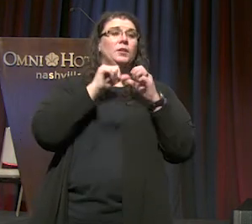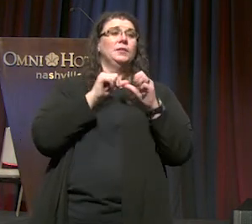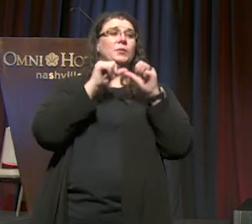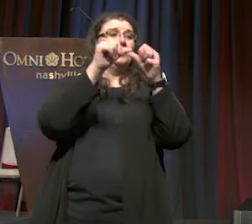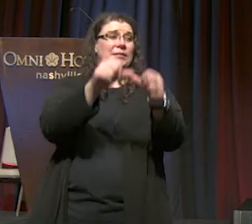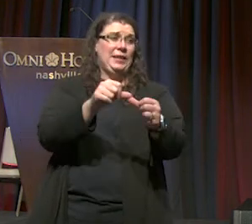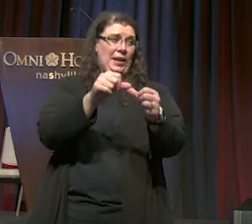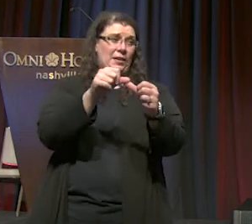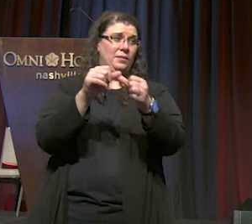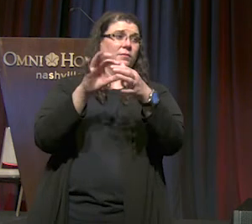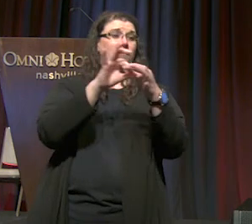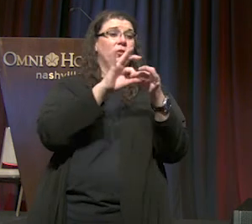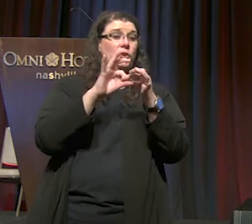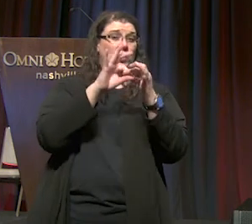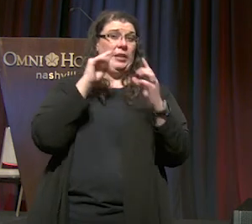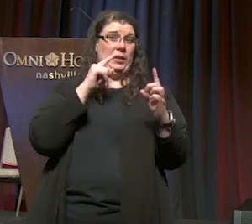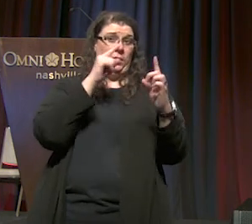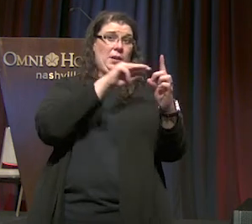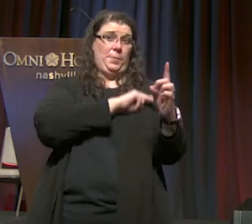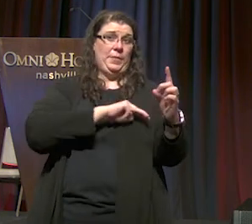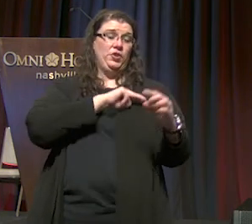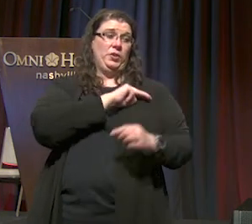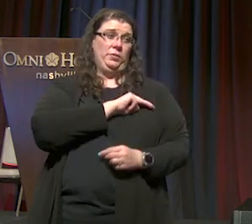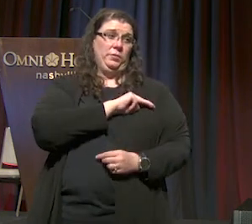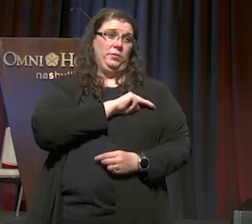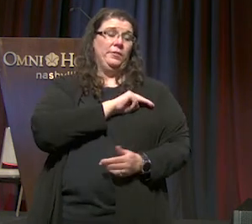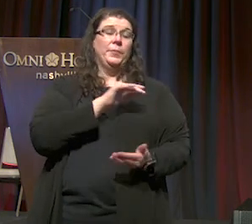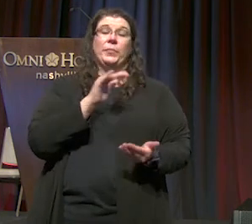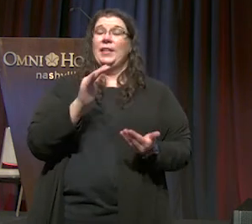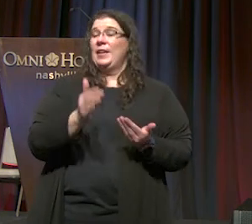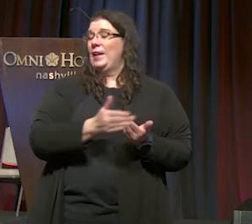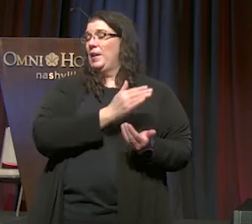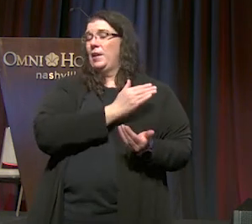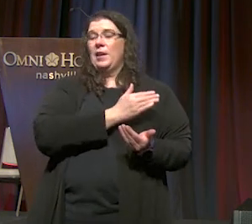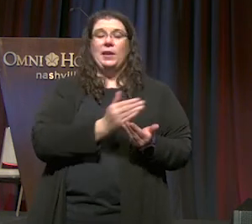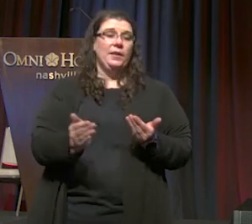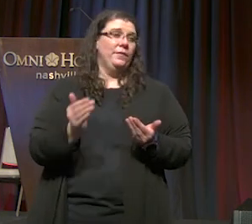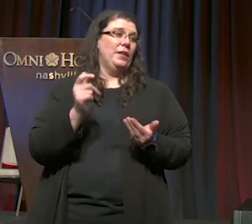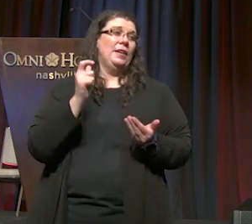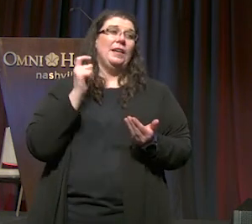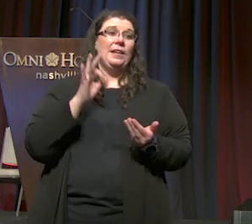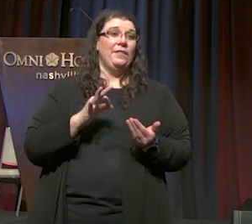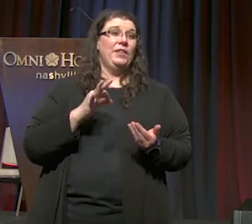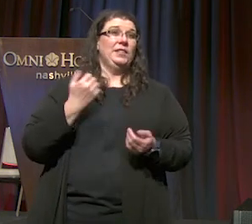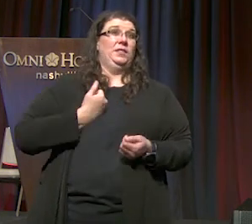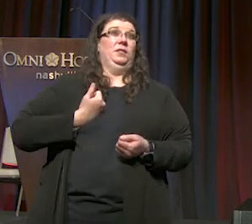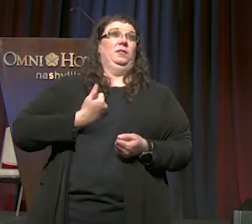to unity in mission, even if it's a risk-taking move.